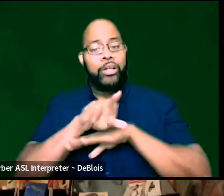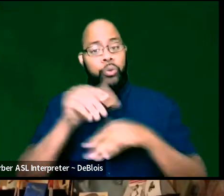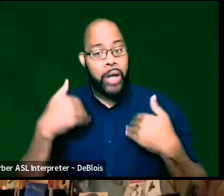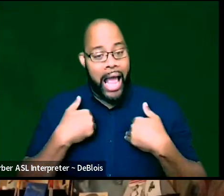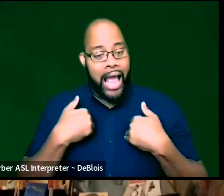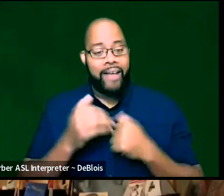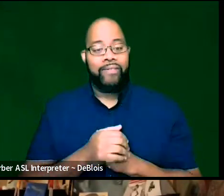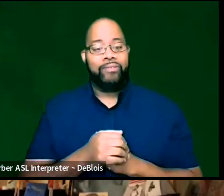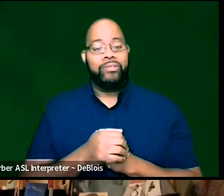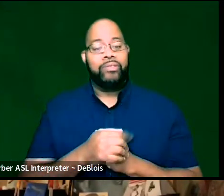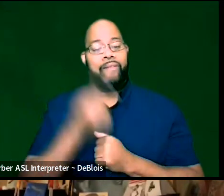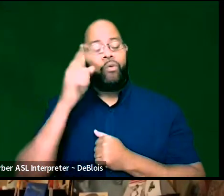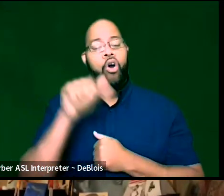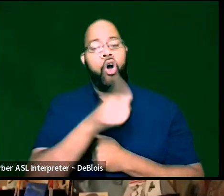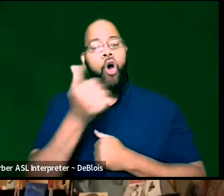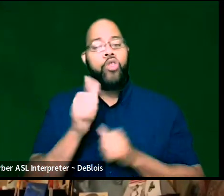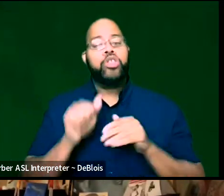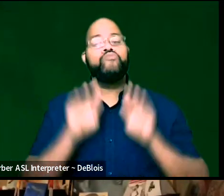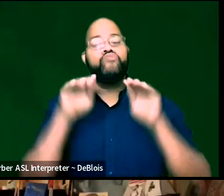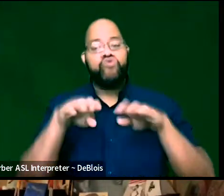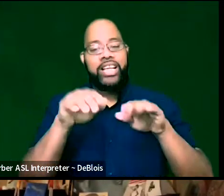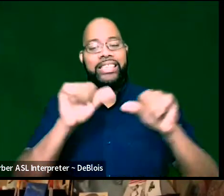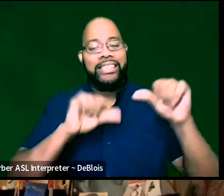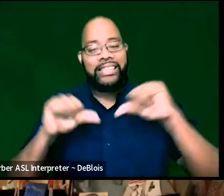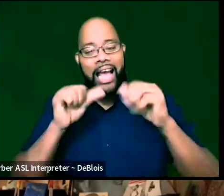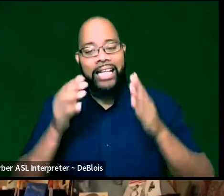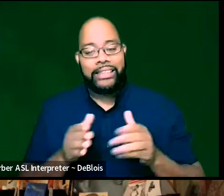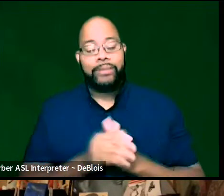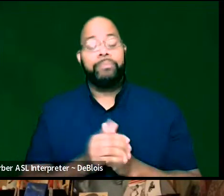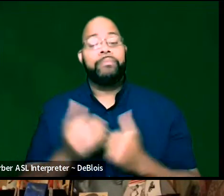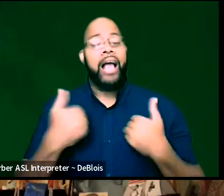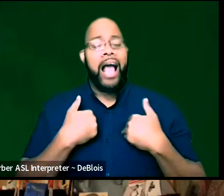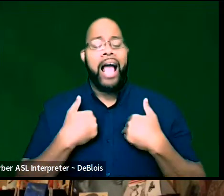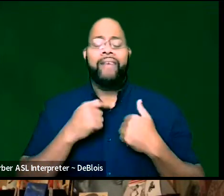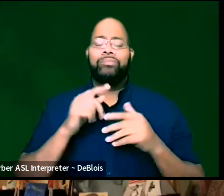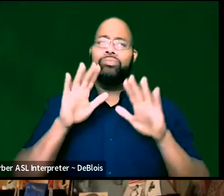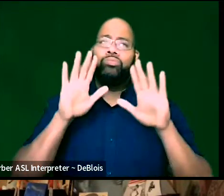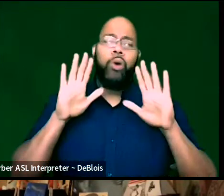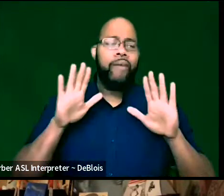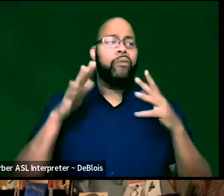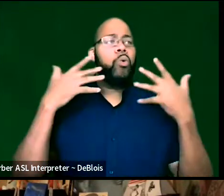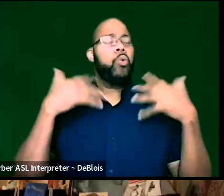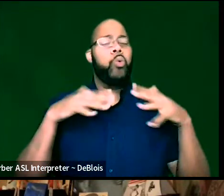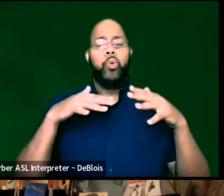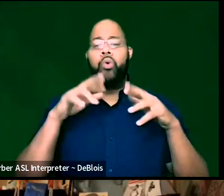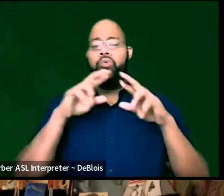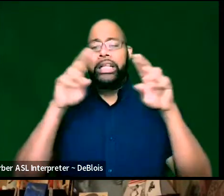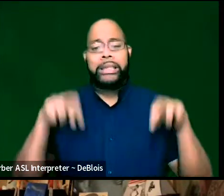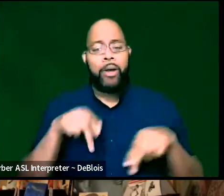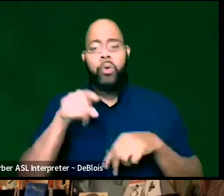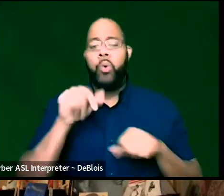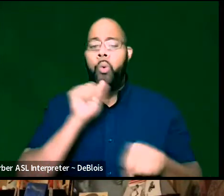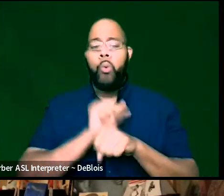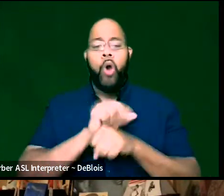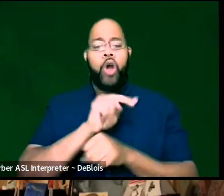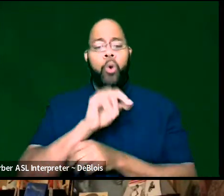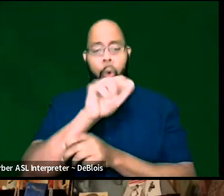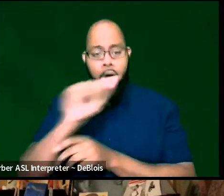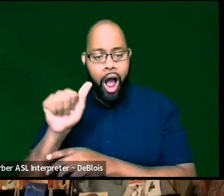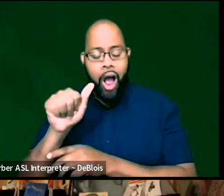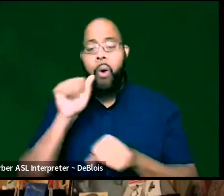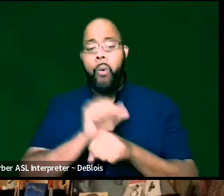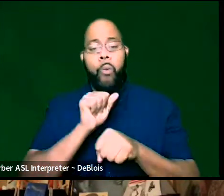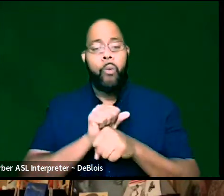had for other marine scientists. You have a stellar resume. You've worked at NOAA, you've worked